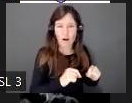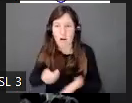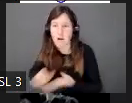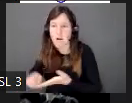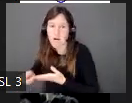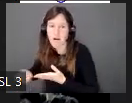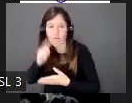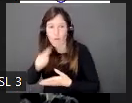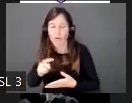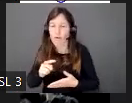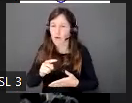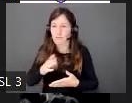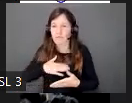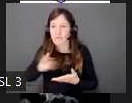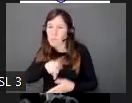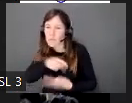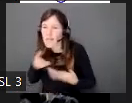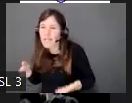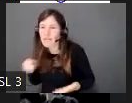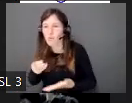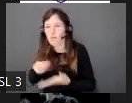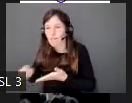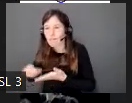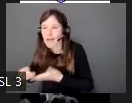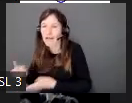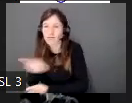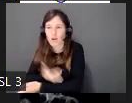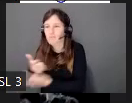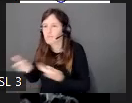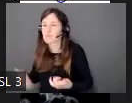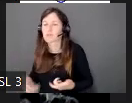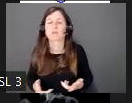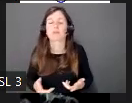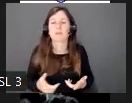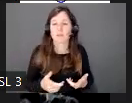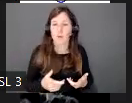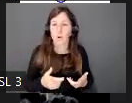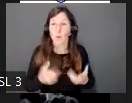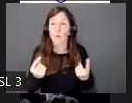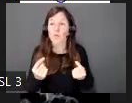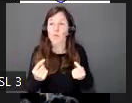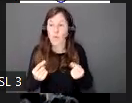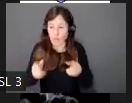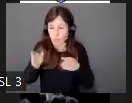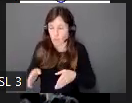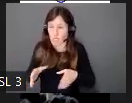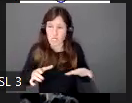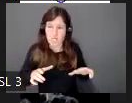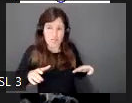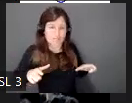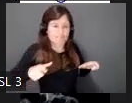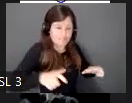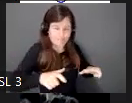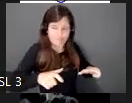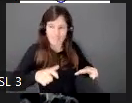couple of scenarios, would physically restrain the elderly mother to get the credit cards or the debit cards, and away to